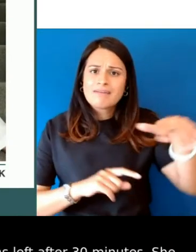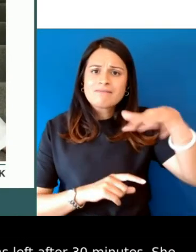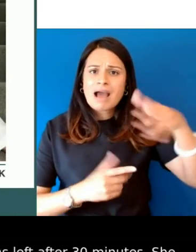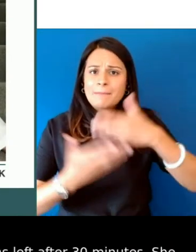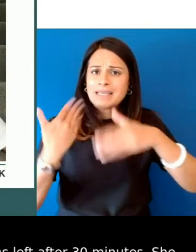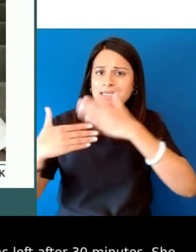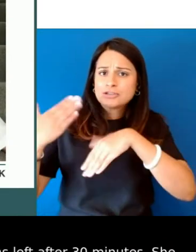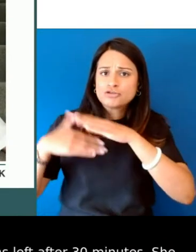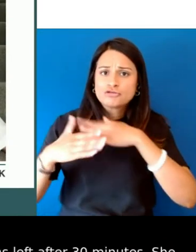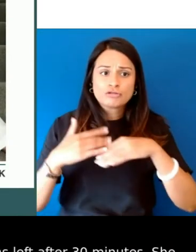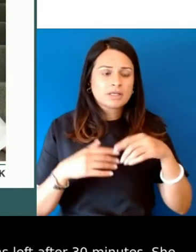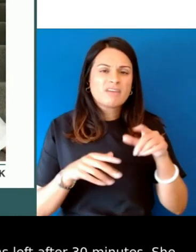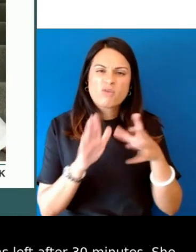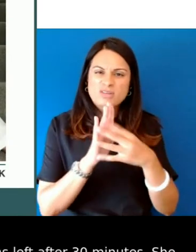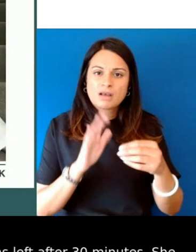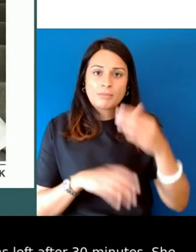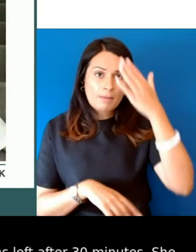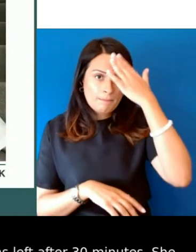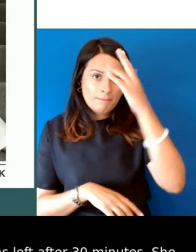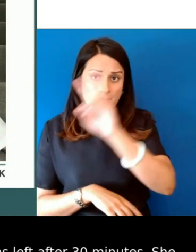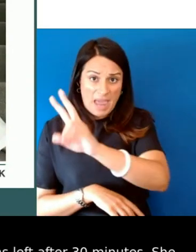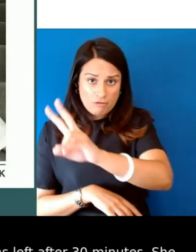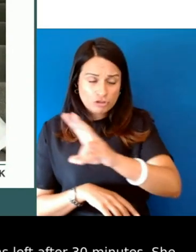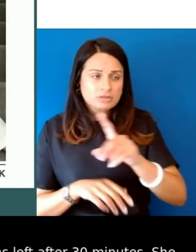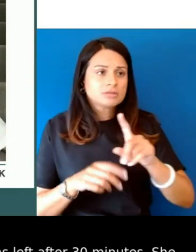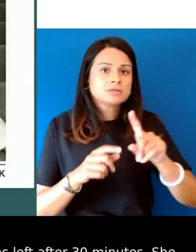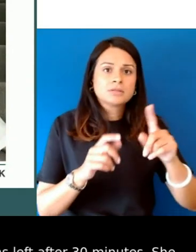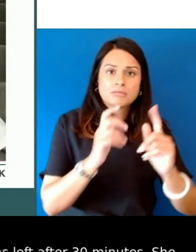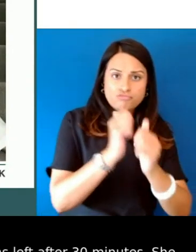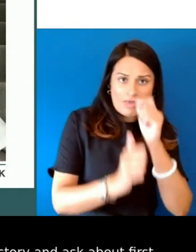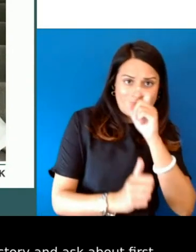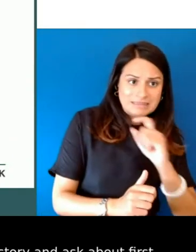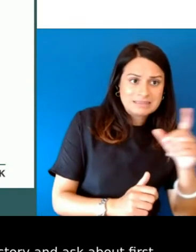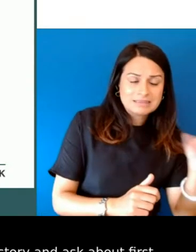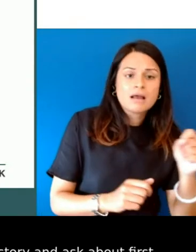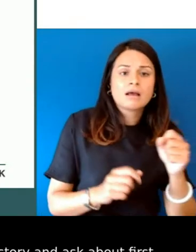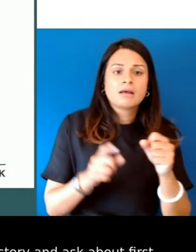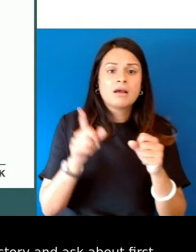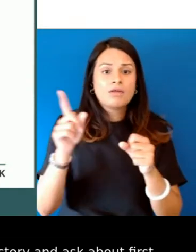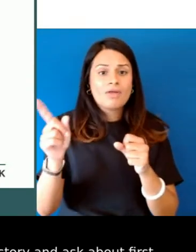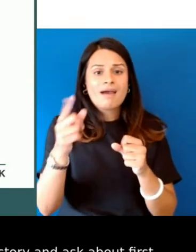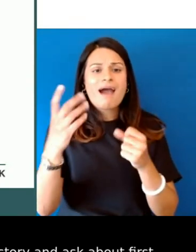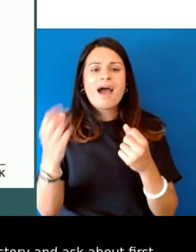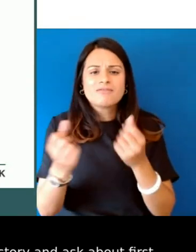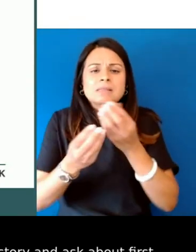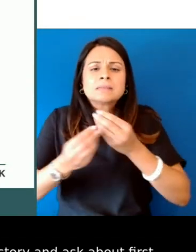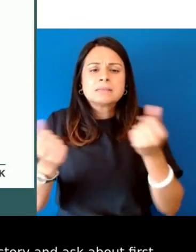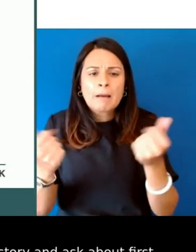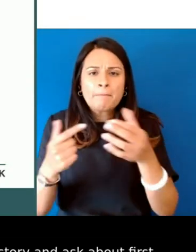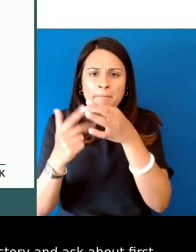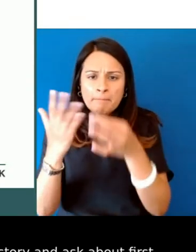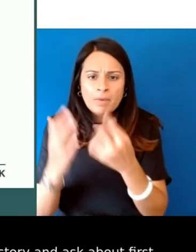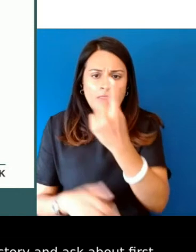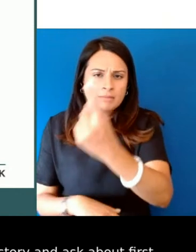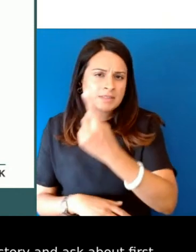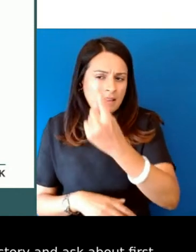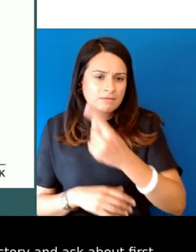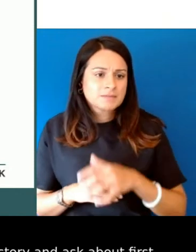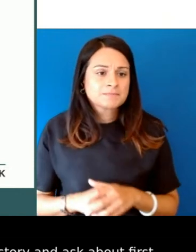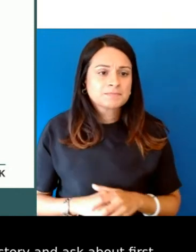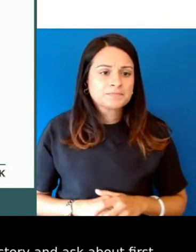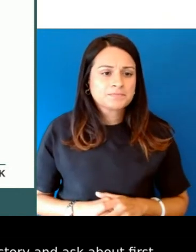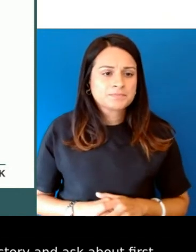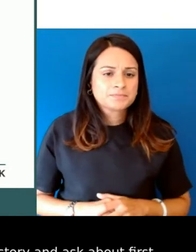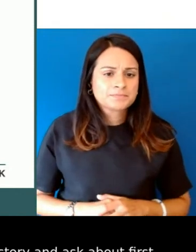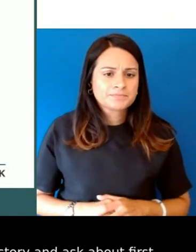relatives only say mum dad and siblings both of them have some a to pee themselves so having a think to yourselves what do you think's most